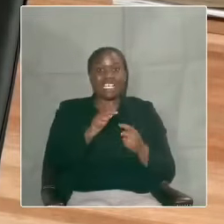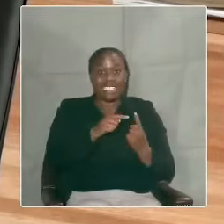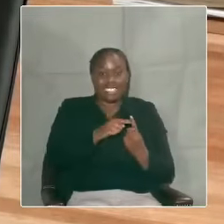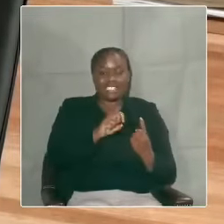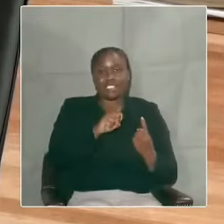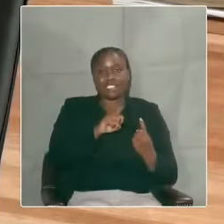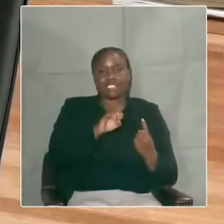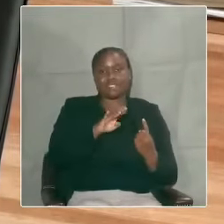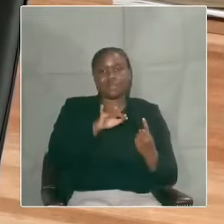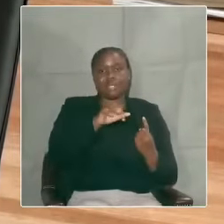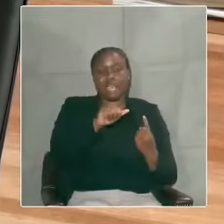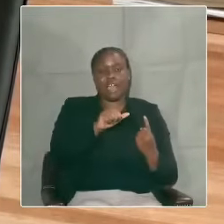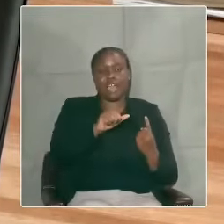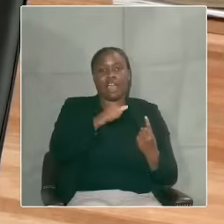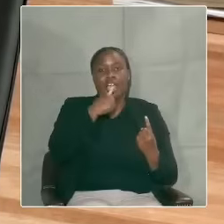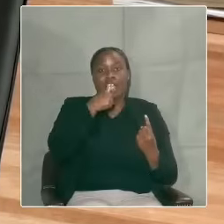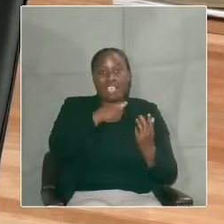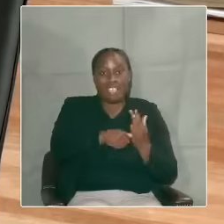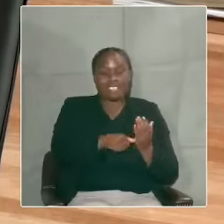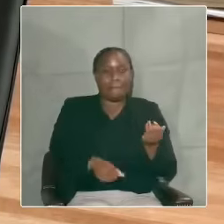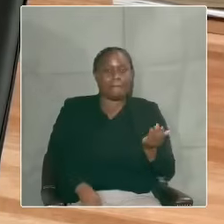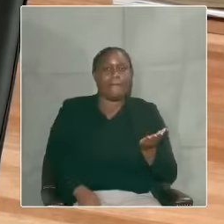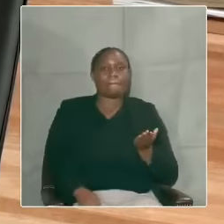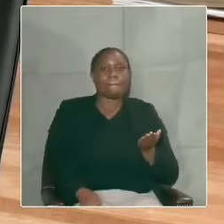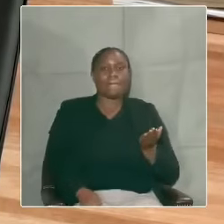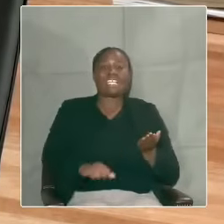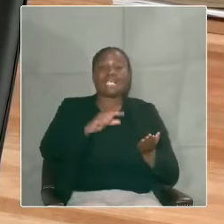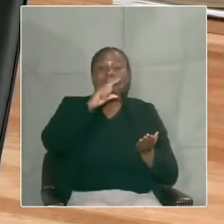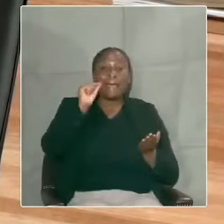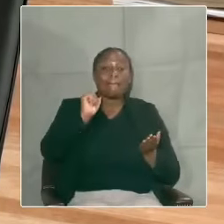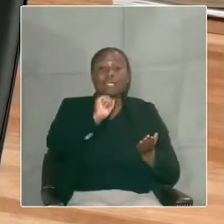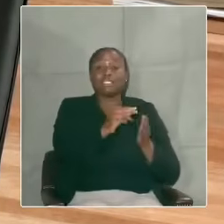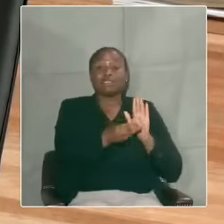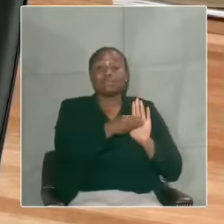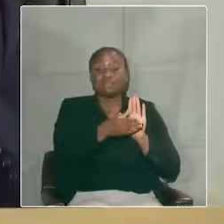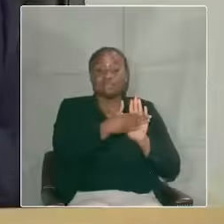Sibia issued this letter in his own name.